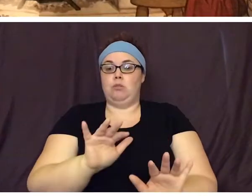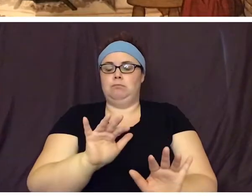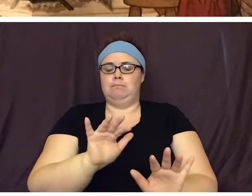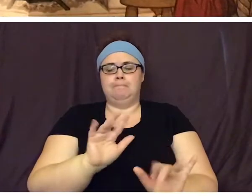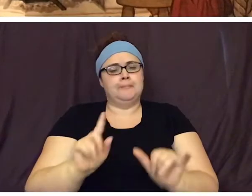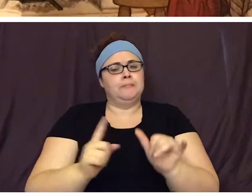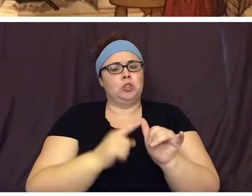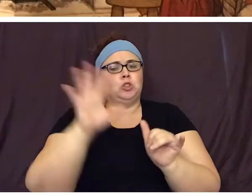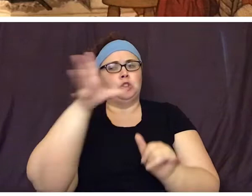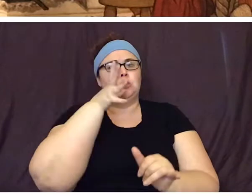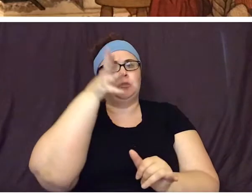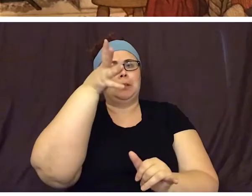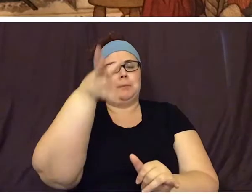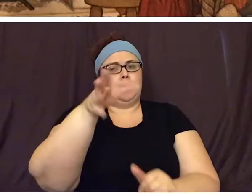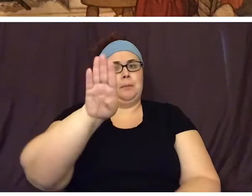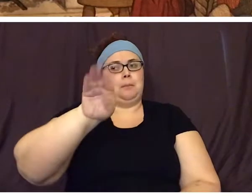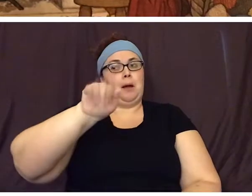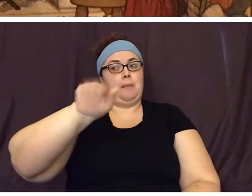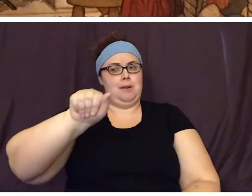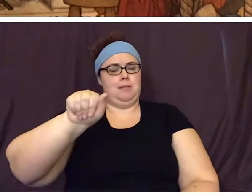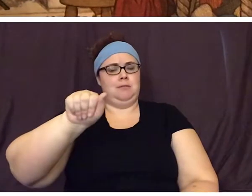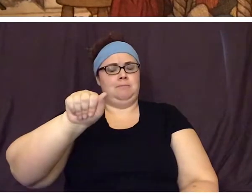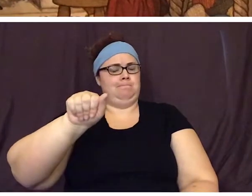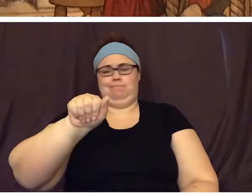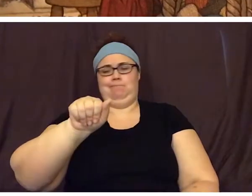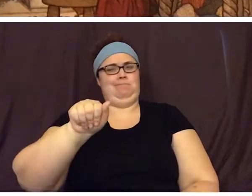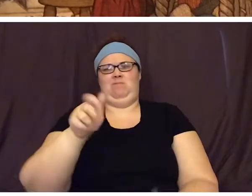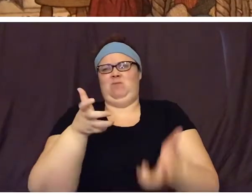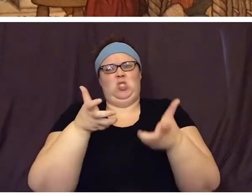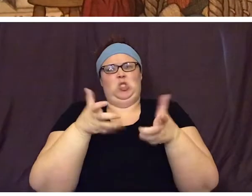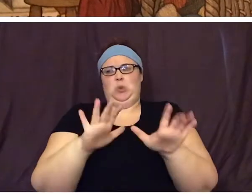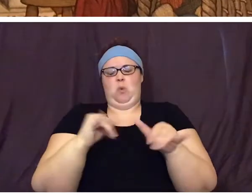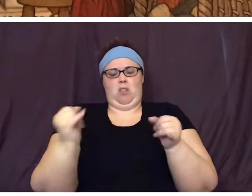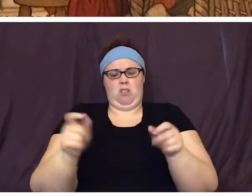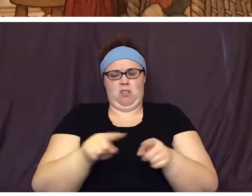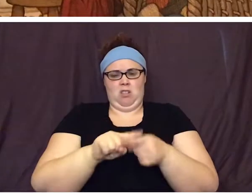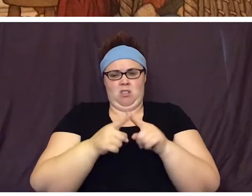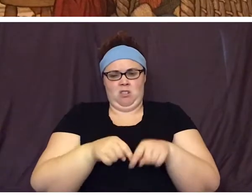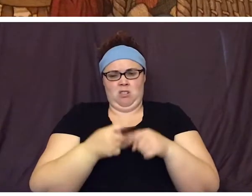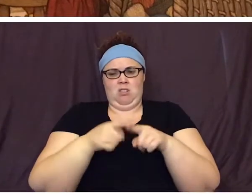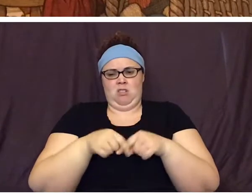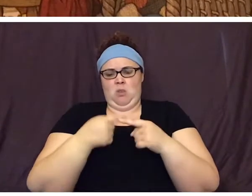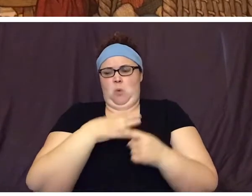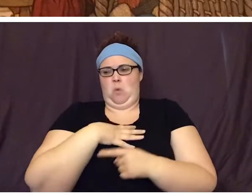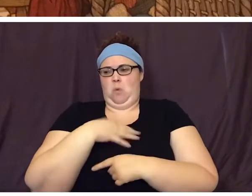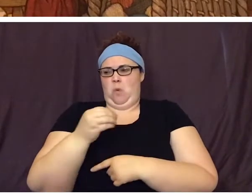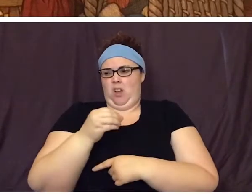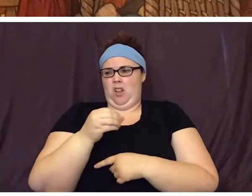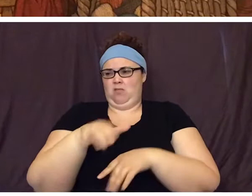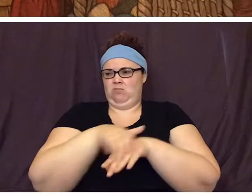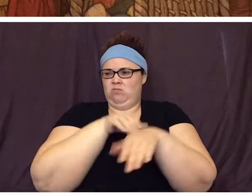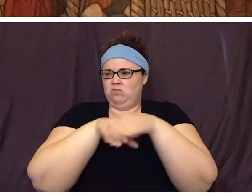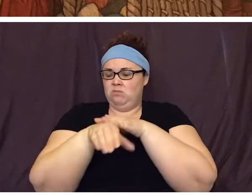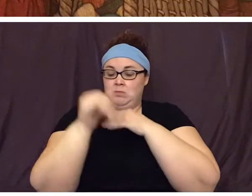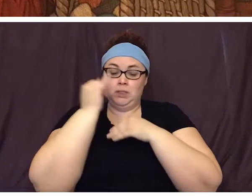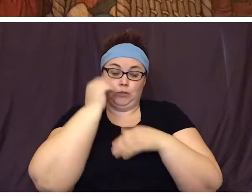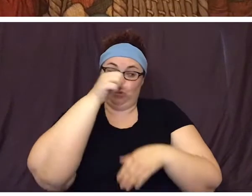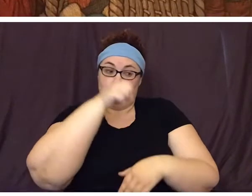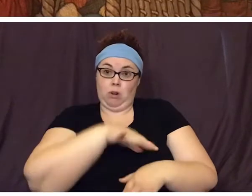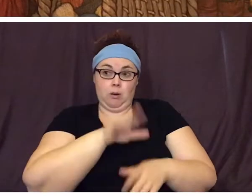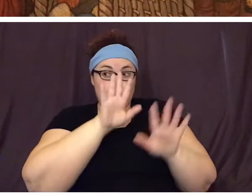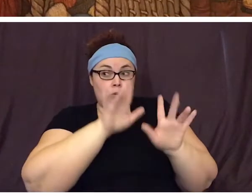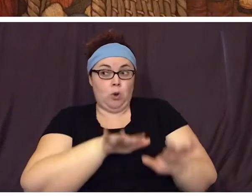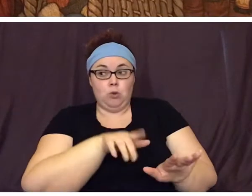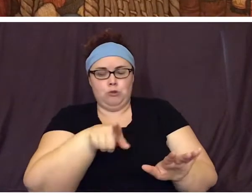At first, his grandmother, Baba, did not want to knit white mittens. If you drop one in the snow, she warned,